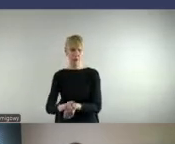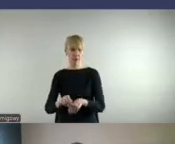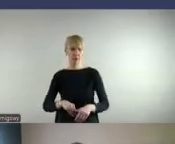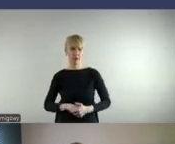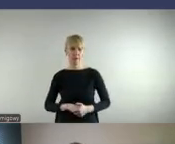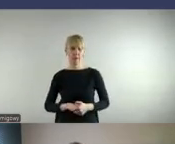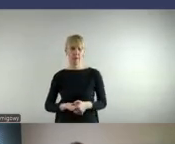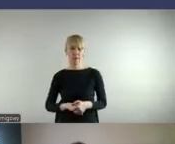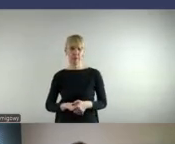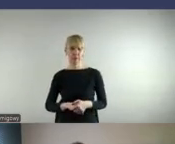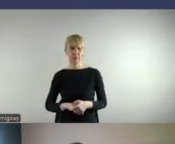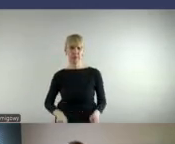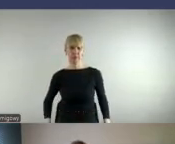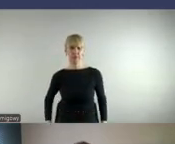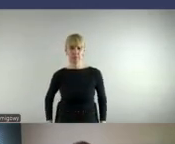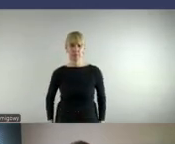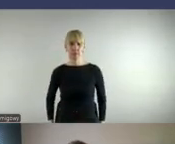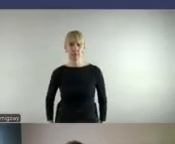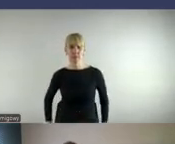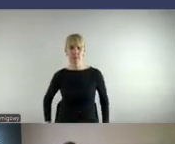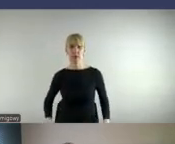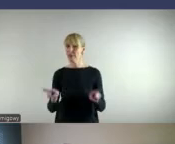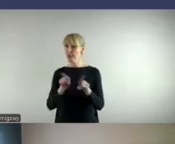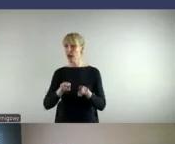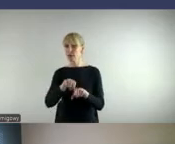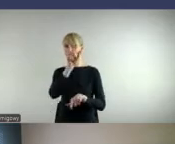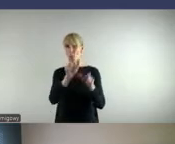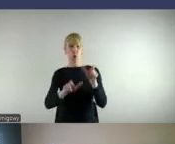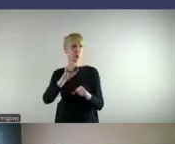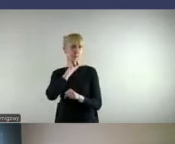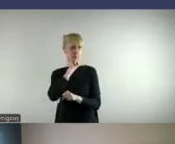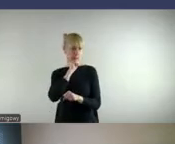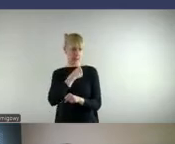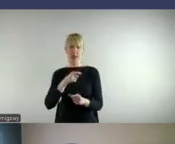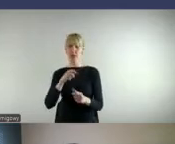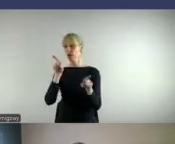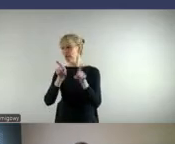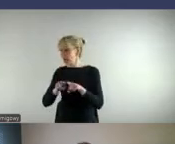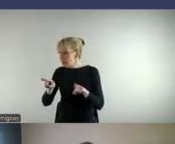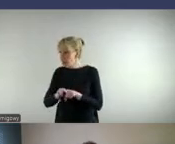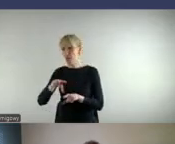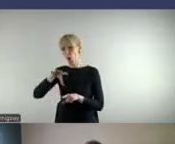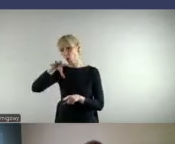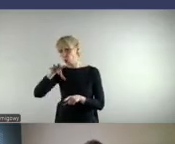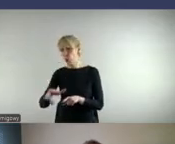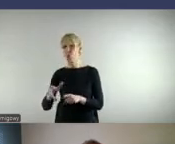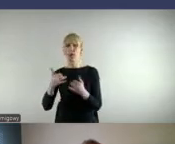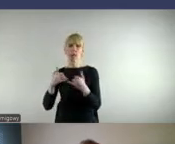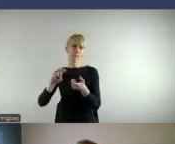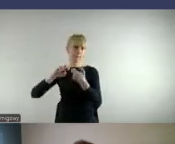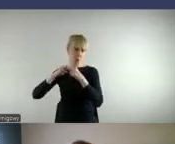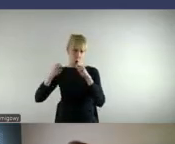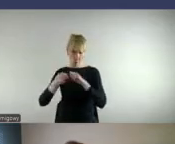organizations, vulnerable groups, even military veterans. Let them know how the municipality works with preparedness and crisis